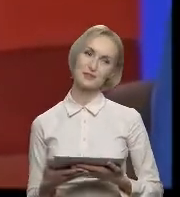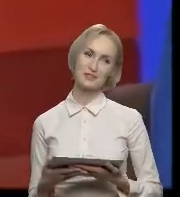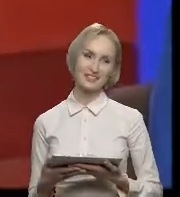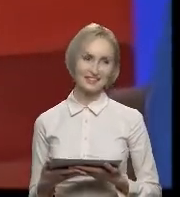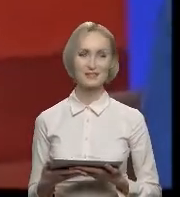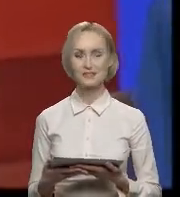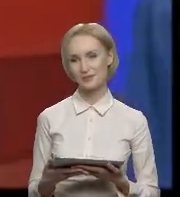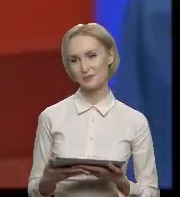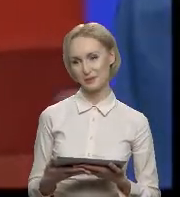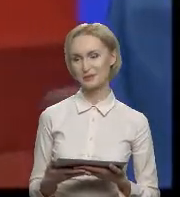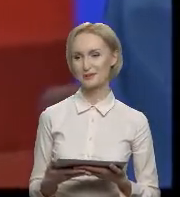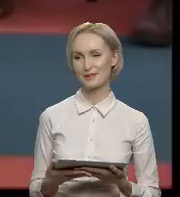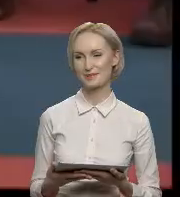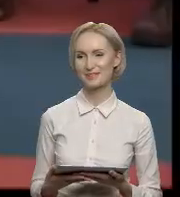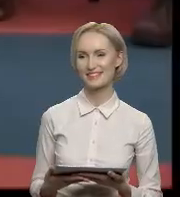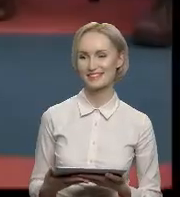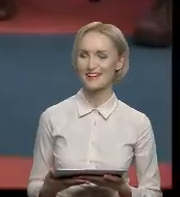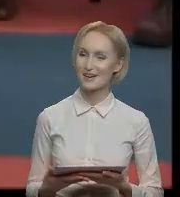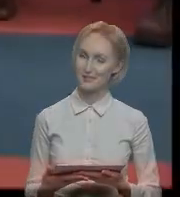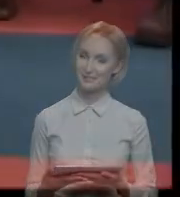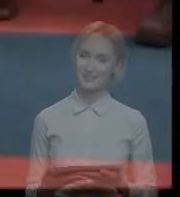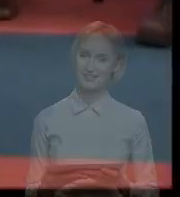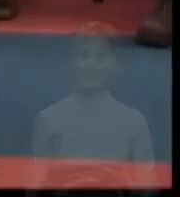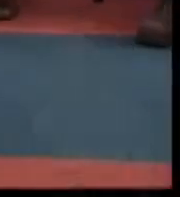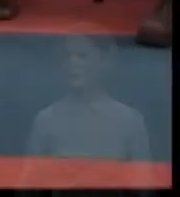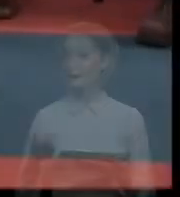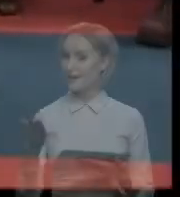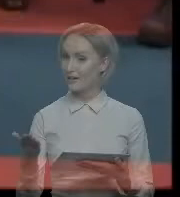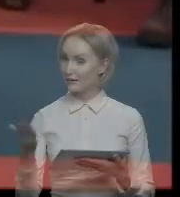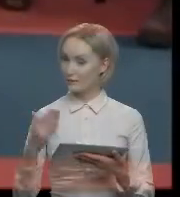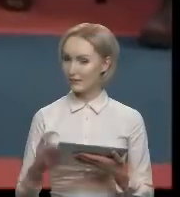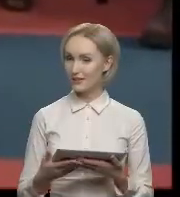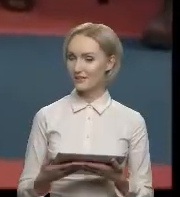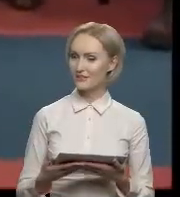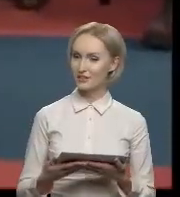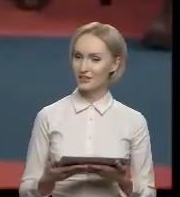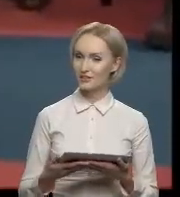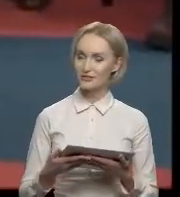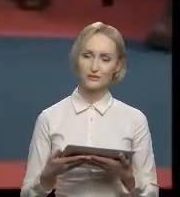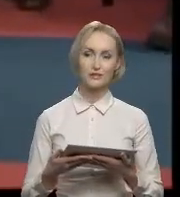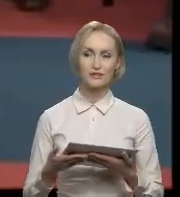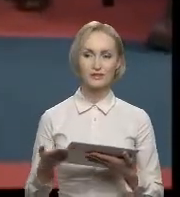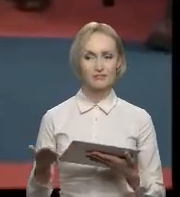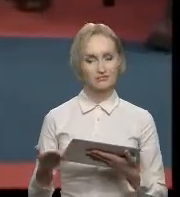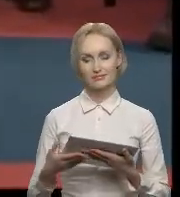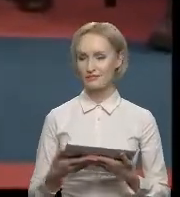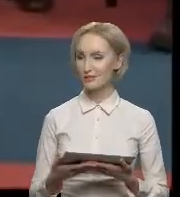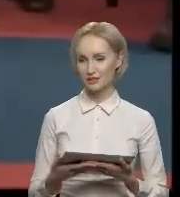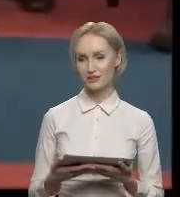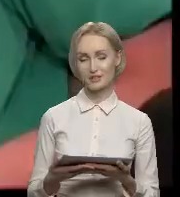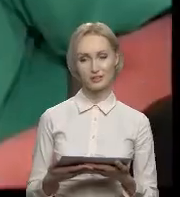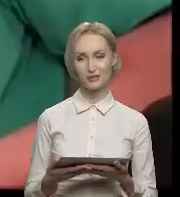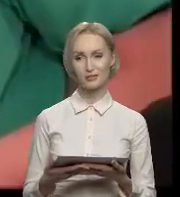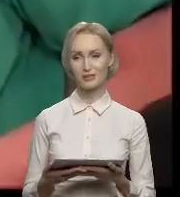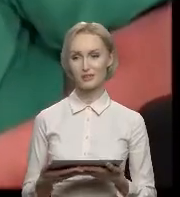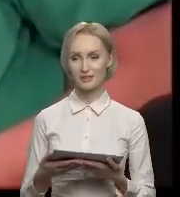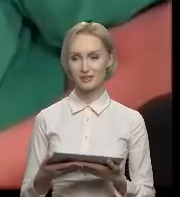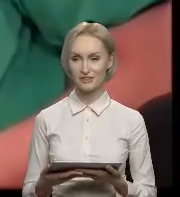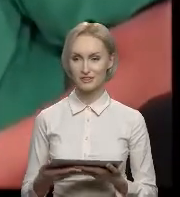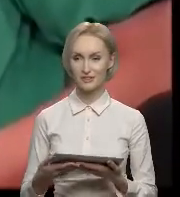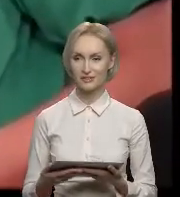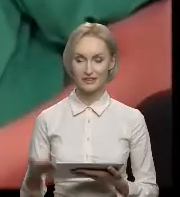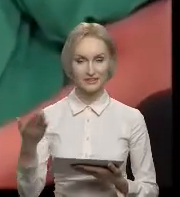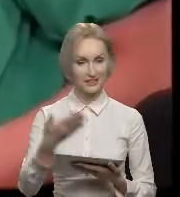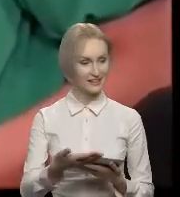Now, Jasmine and Tyrone. You know what? I like y'all, and I think y'all gonna be all right. Okay, I really